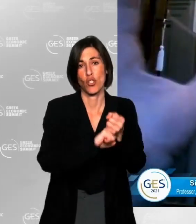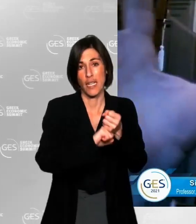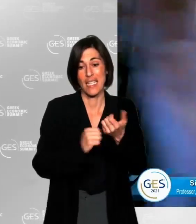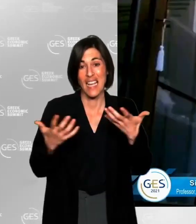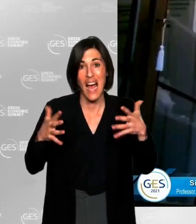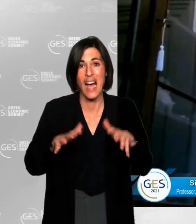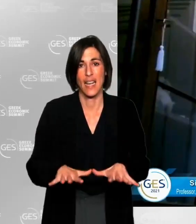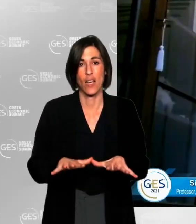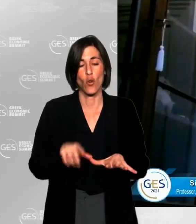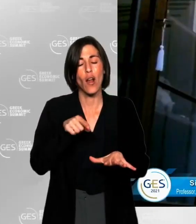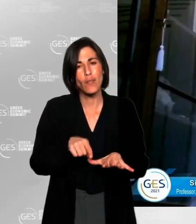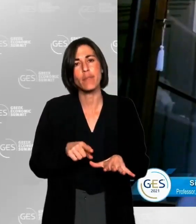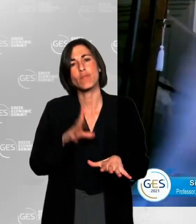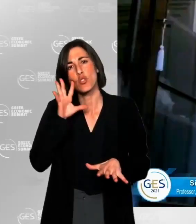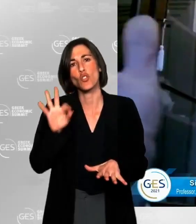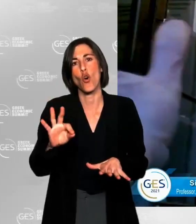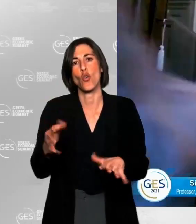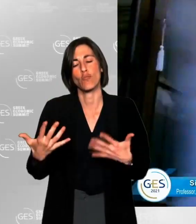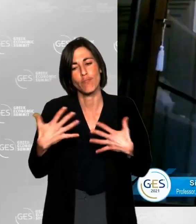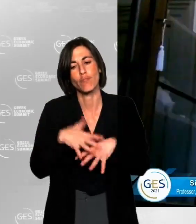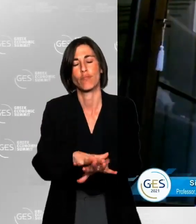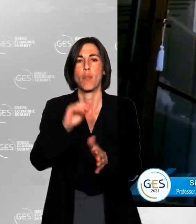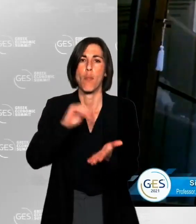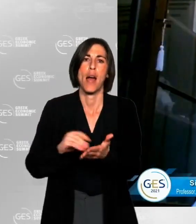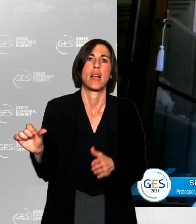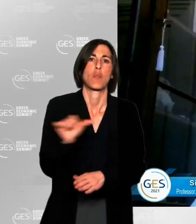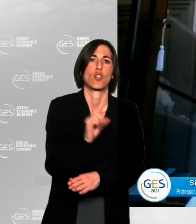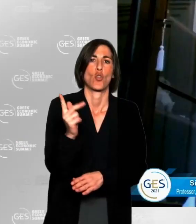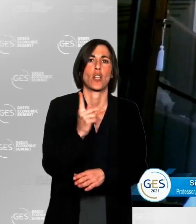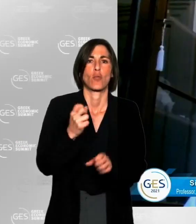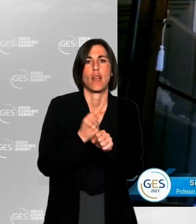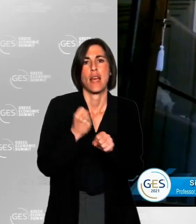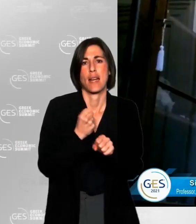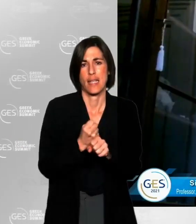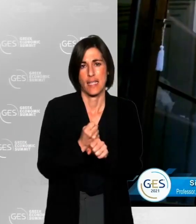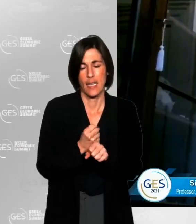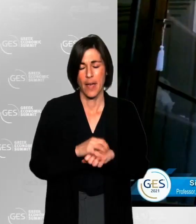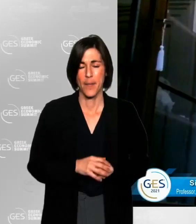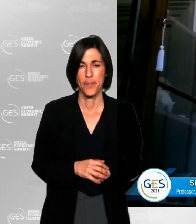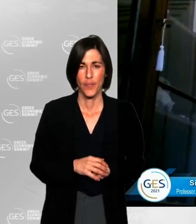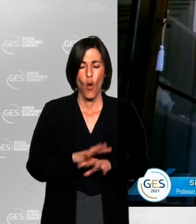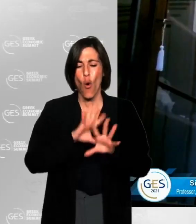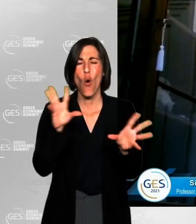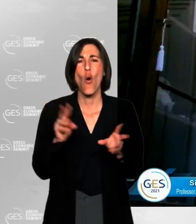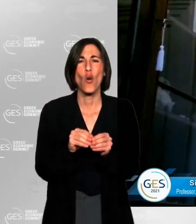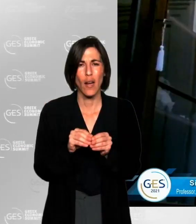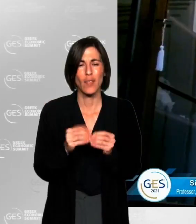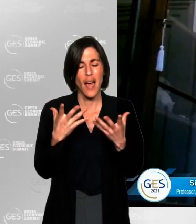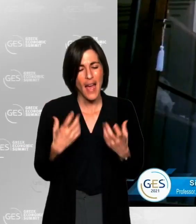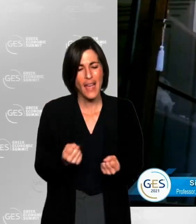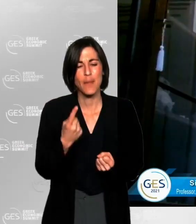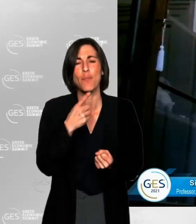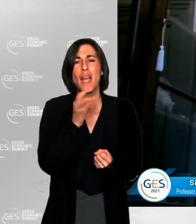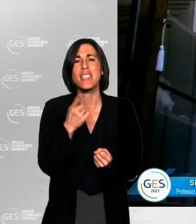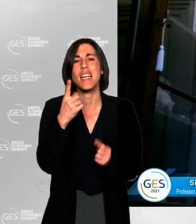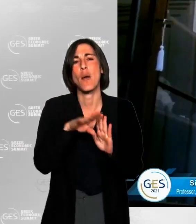these things give you an agenda, if you like, for government that is going to be much more technical in the future, one that